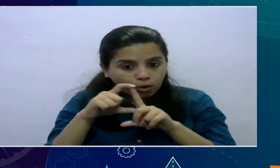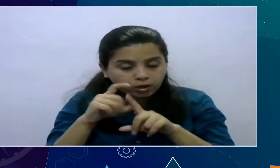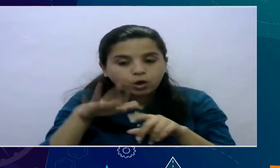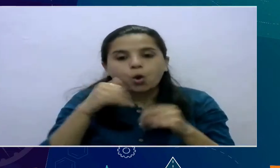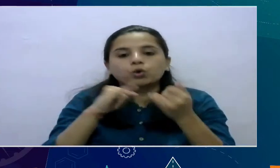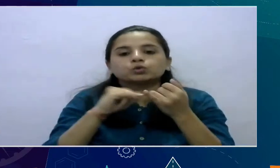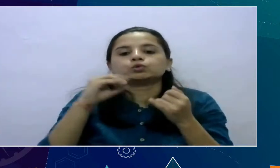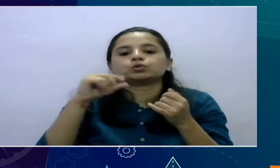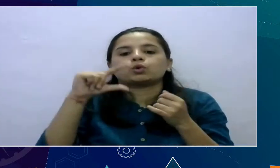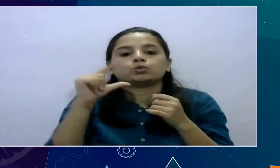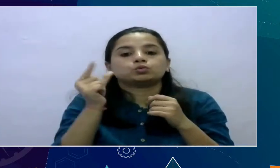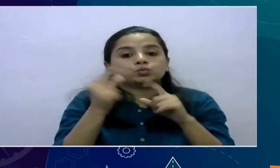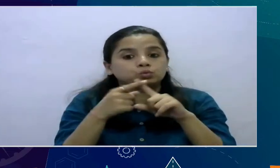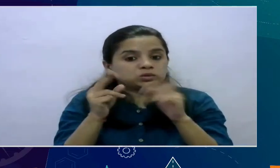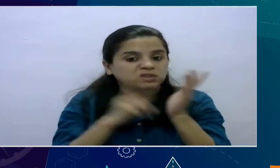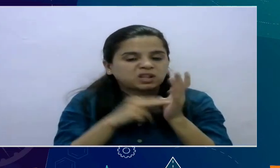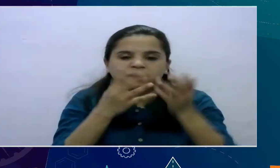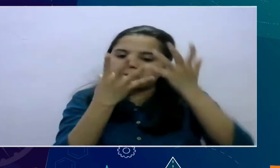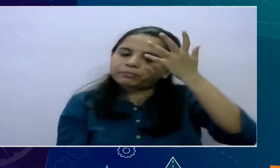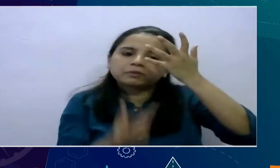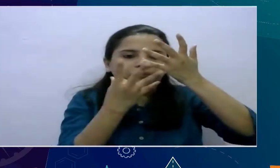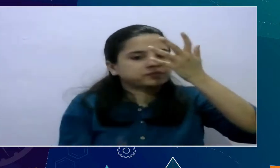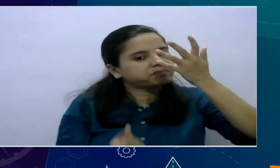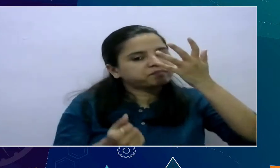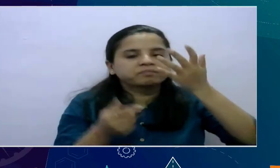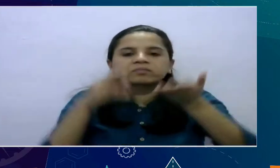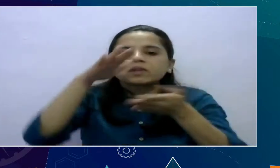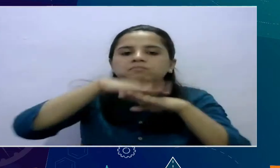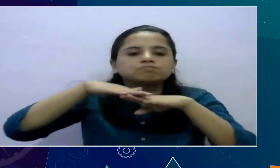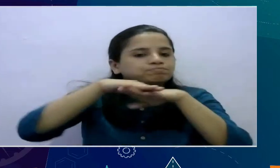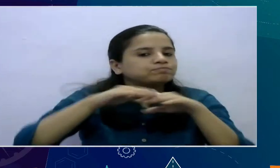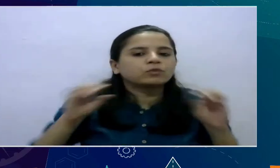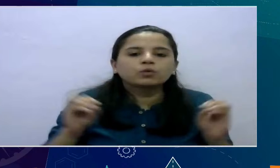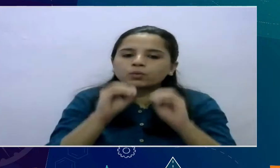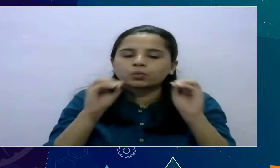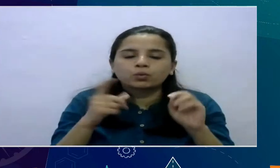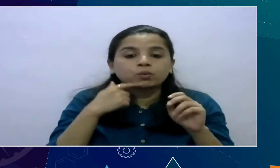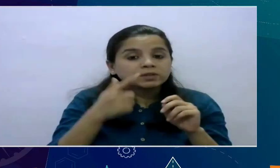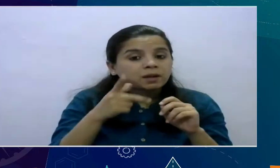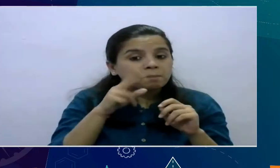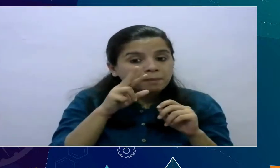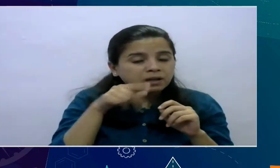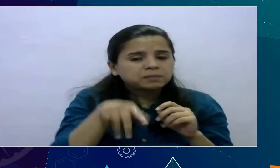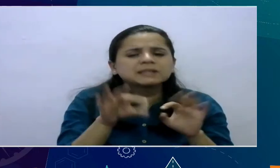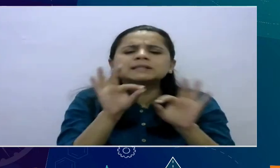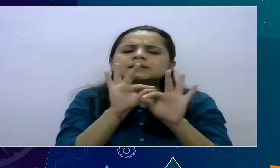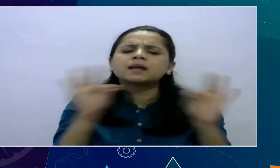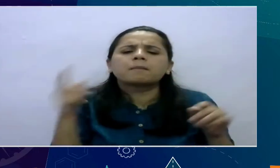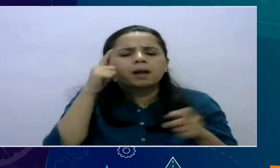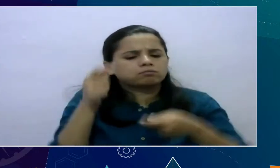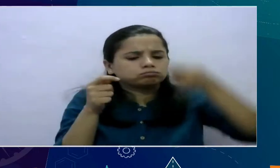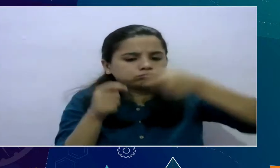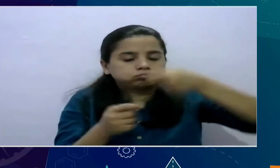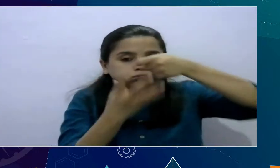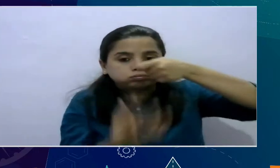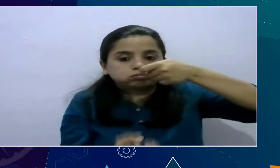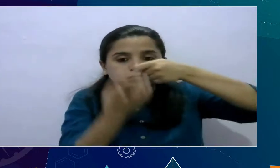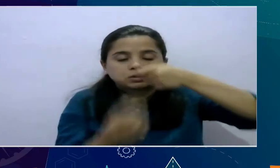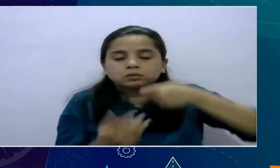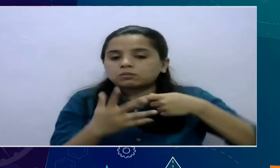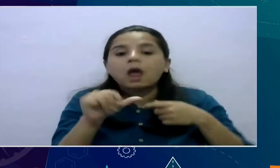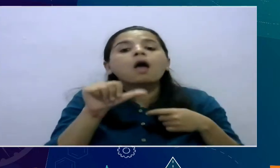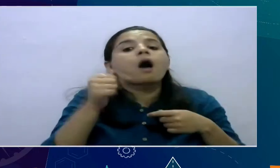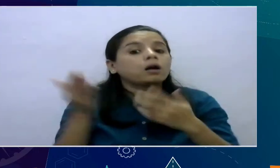second property that you have learned. Solution and colloids cannot be separated by simple filtration method. There are other